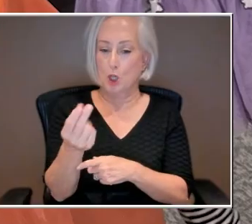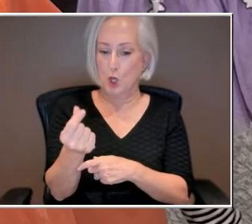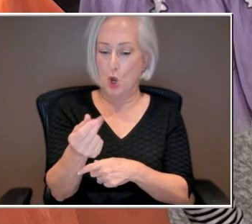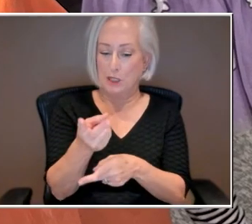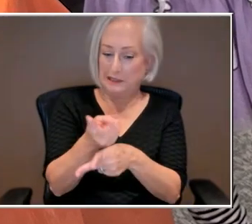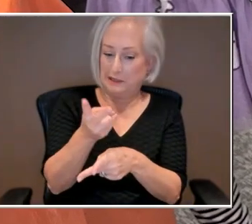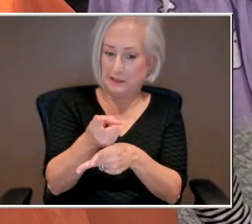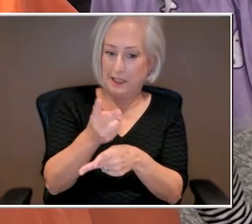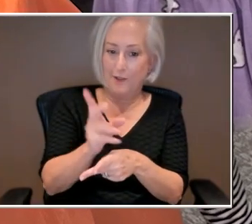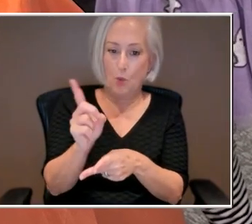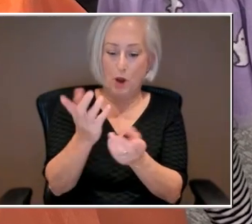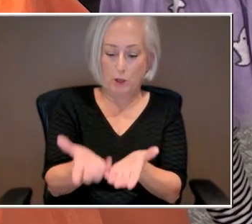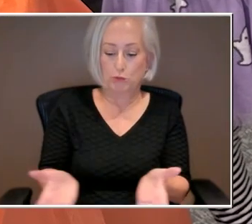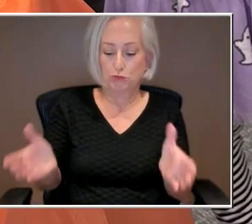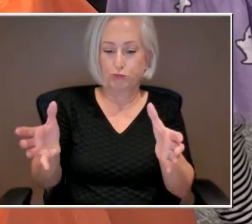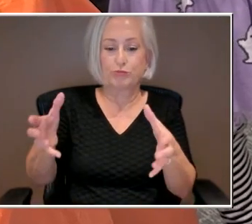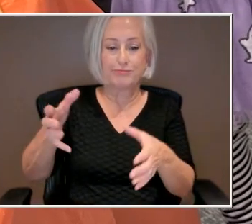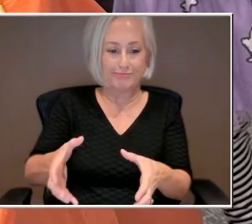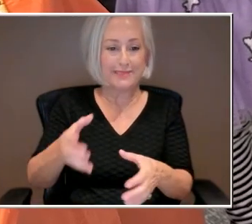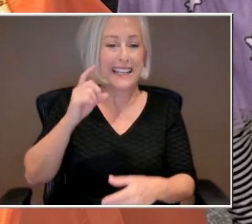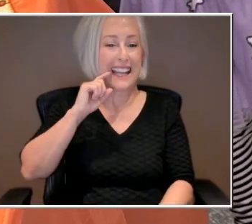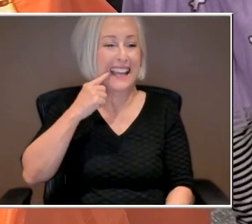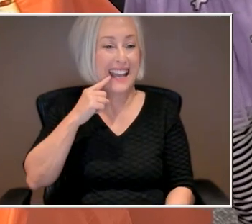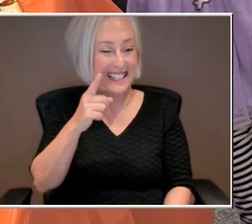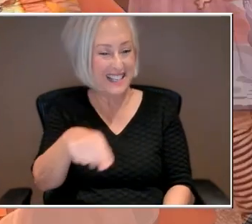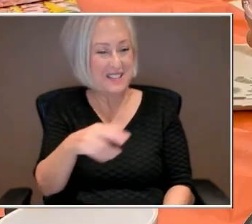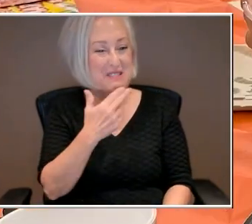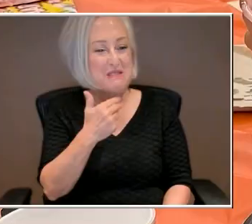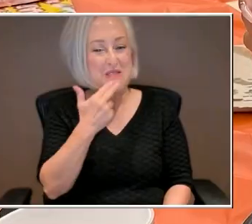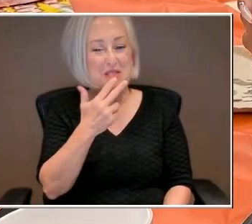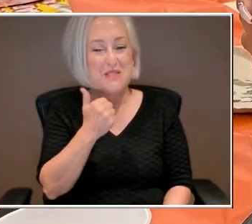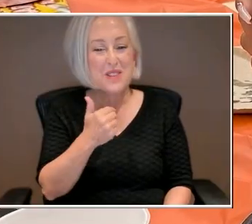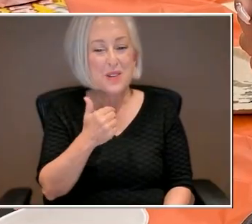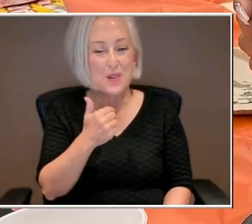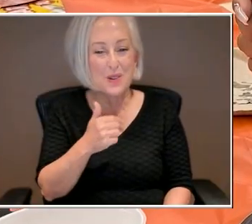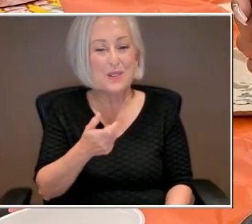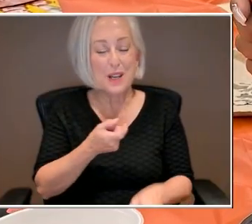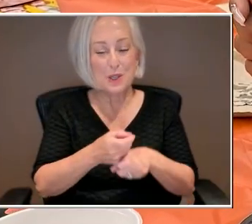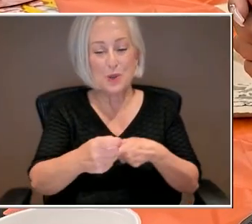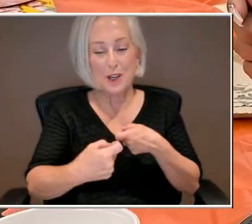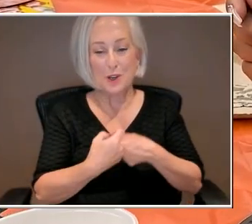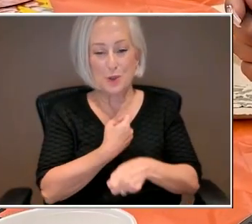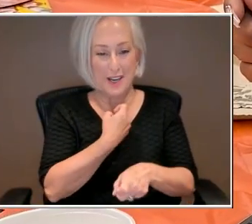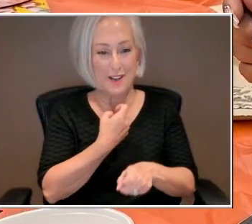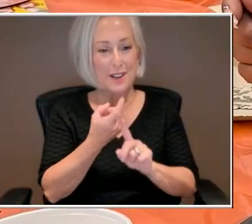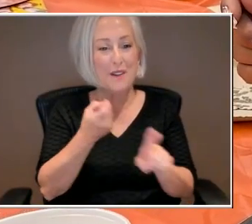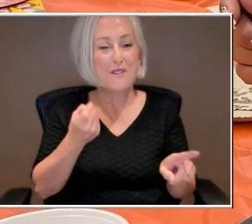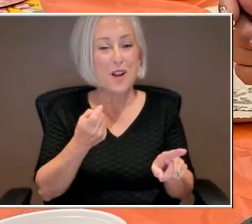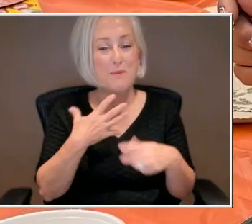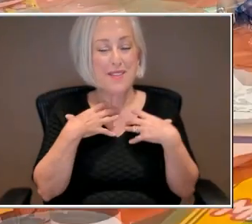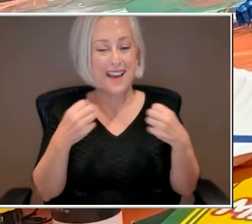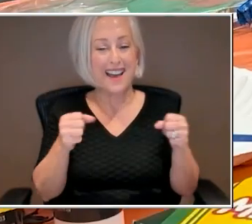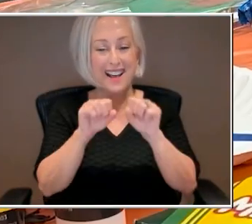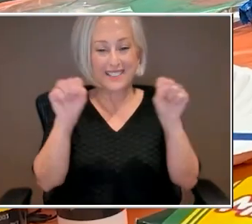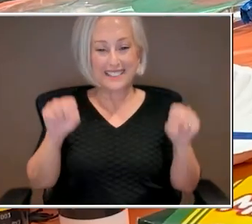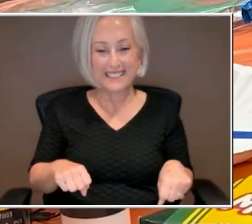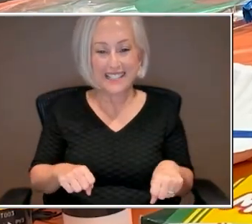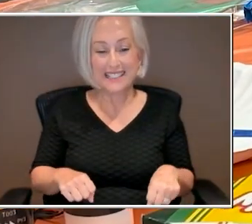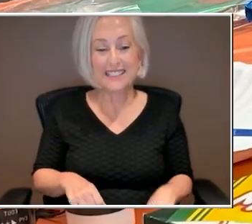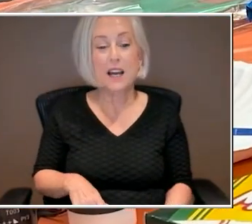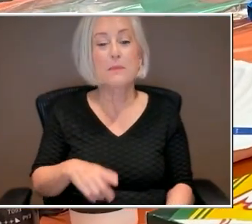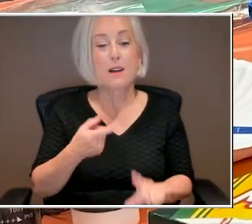goodbye with some adorable trick-or-treaters right here from the health system. These are our patients from radiation